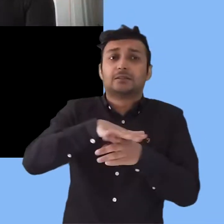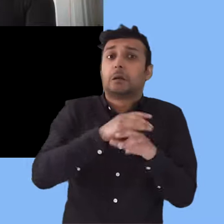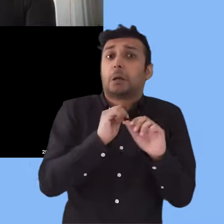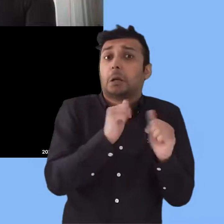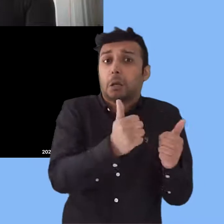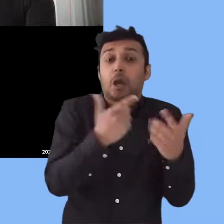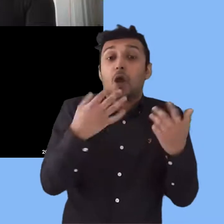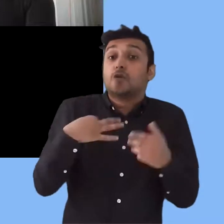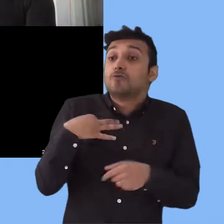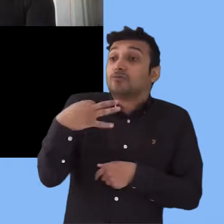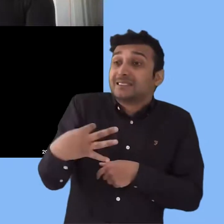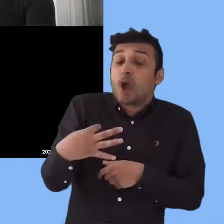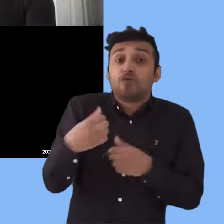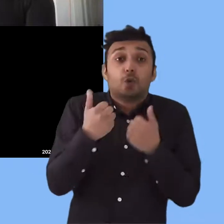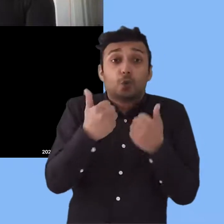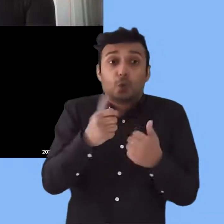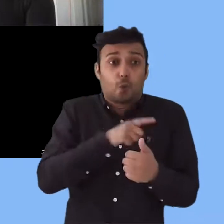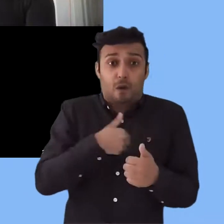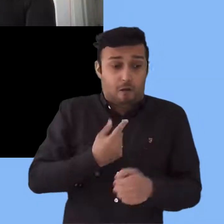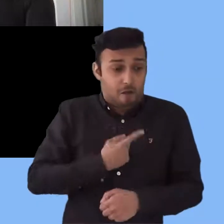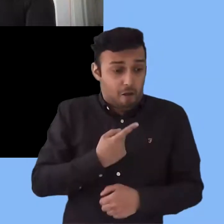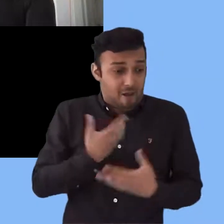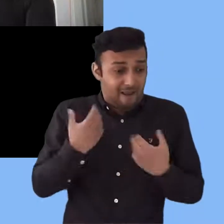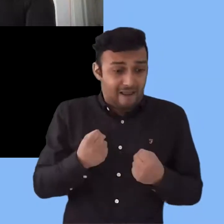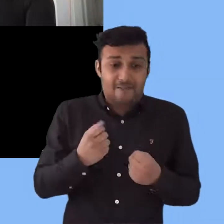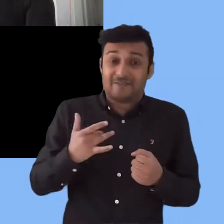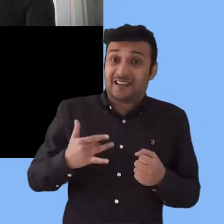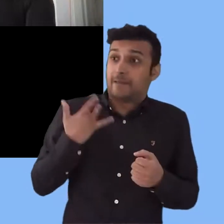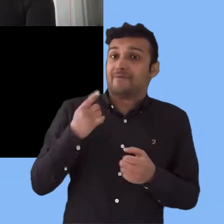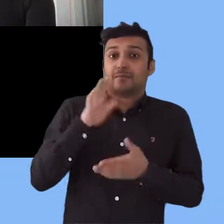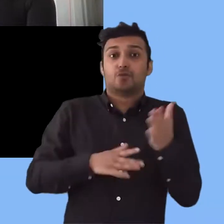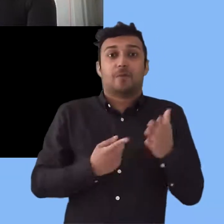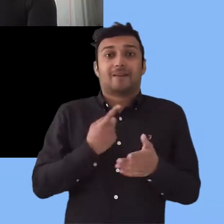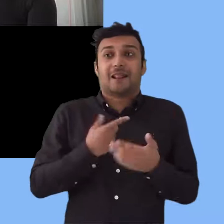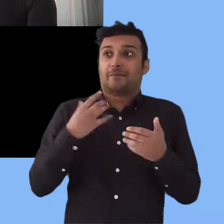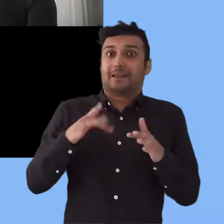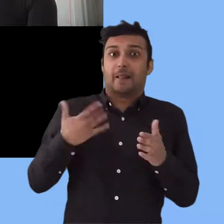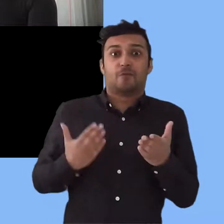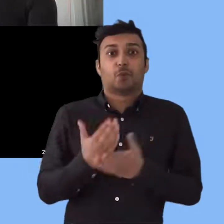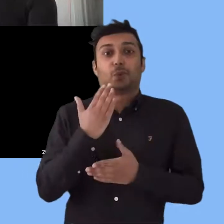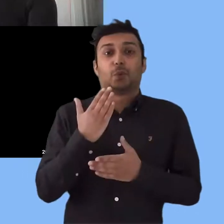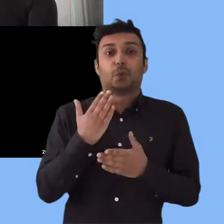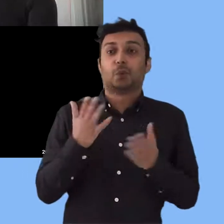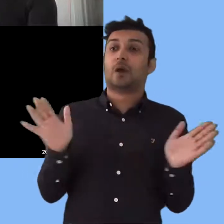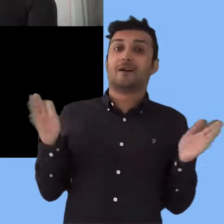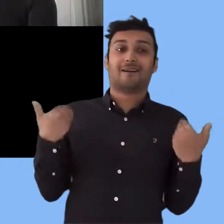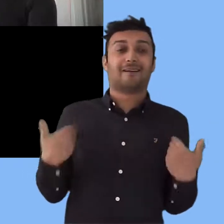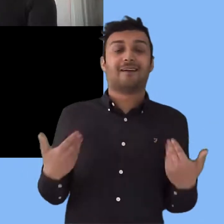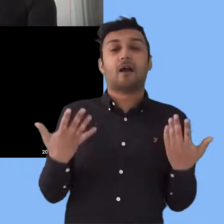representation is good to an extent. It's always useful to have people with lived experience of these issues, but it's not the be all and end all. And I